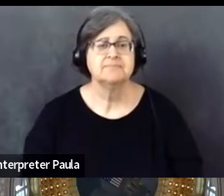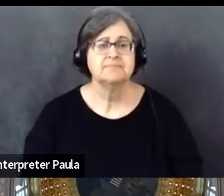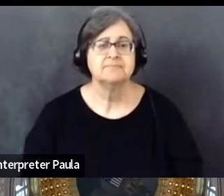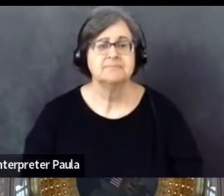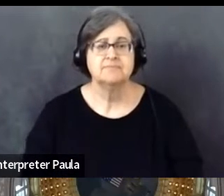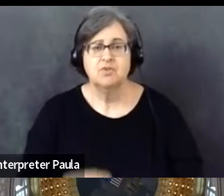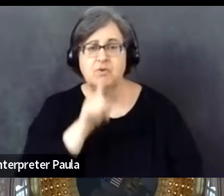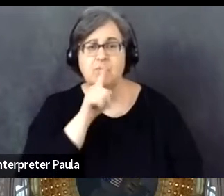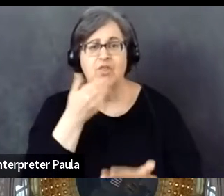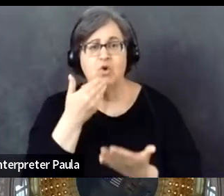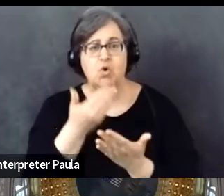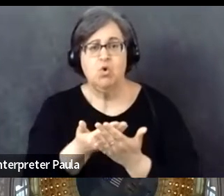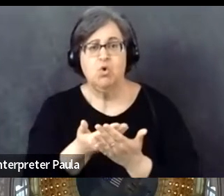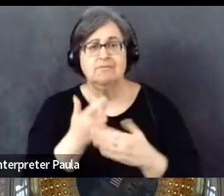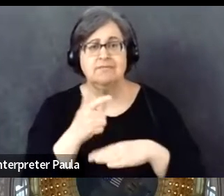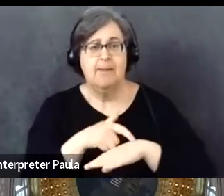they're a really good time to